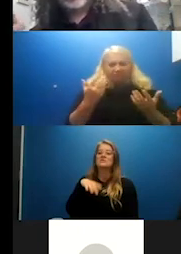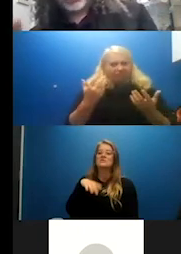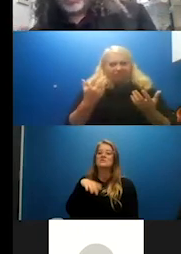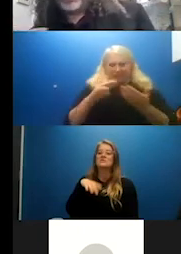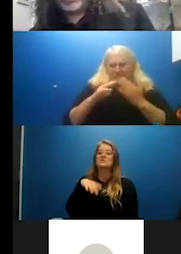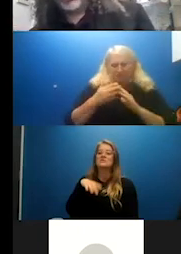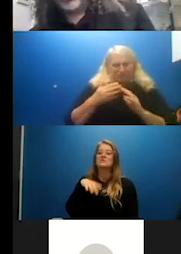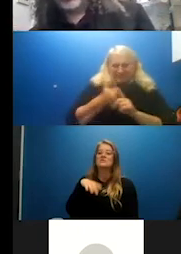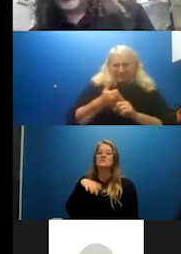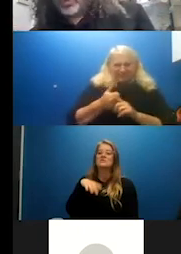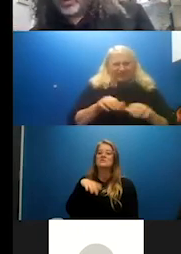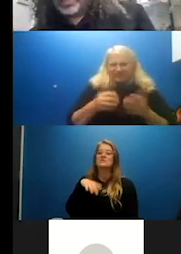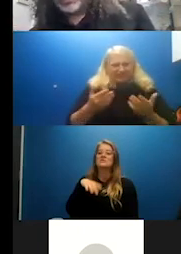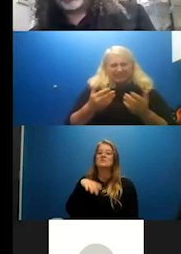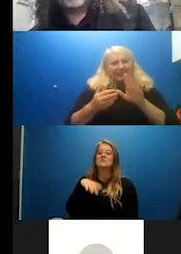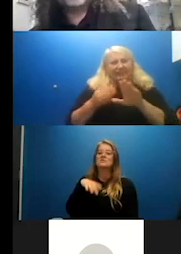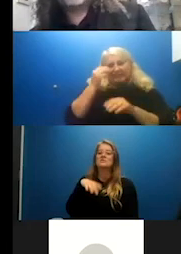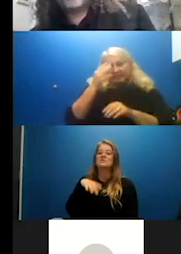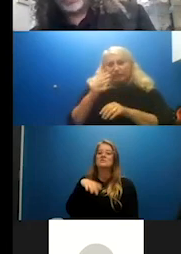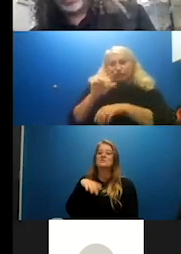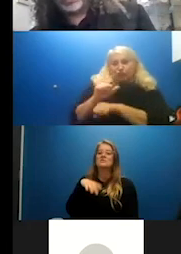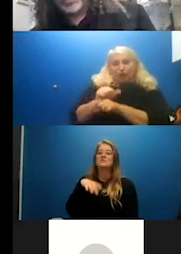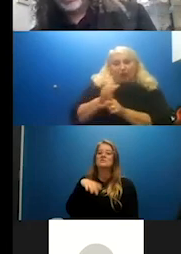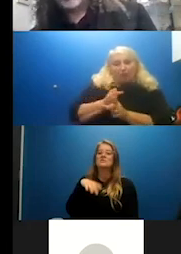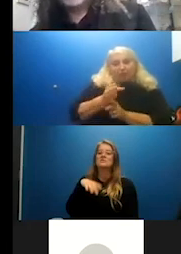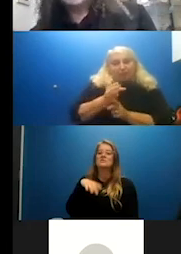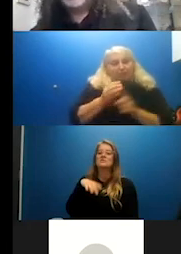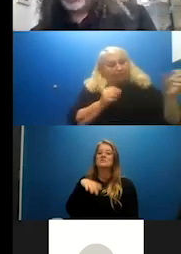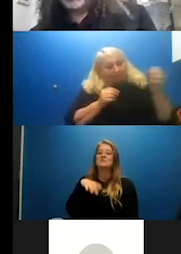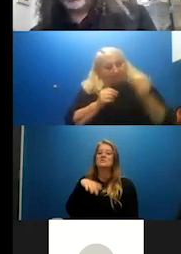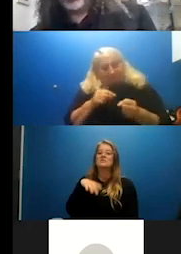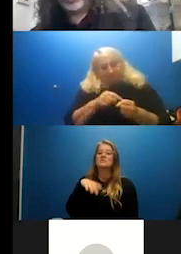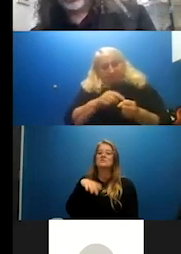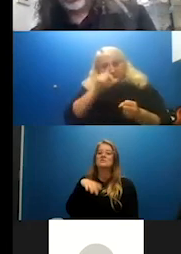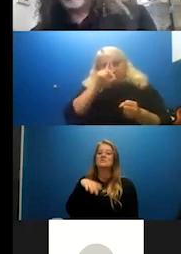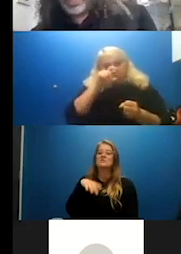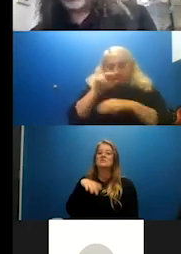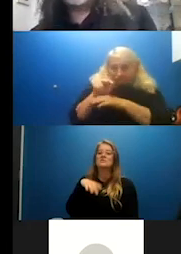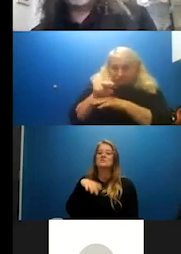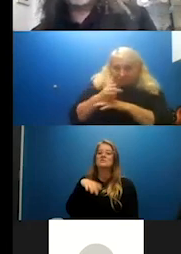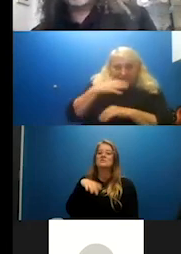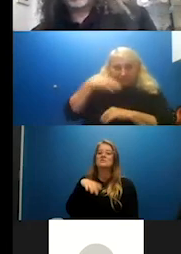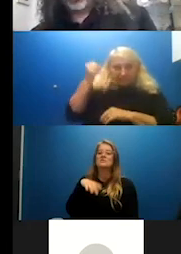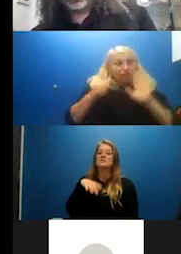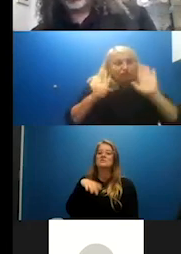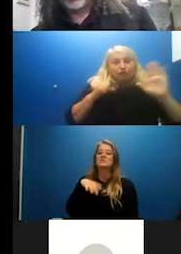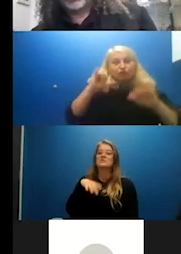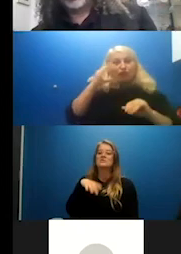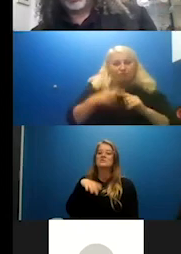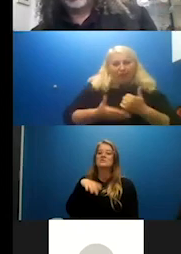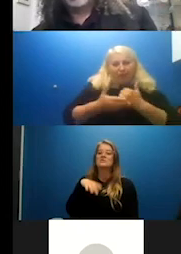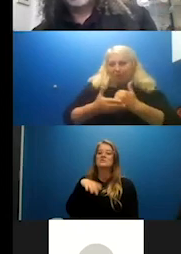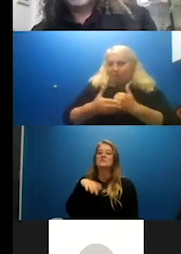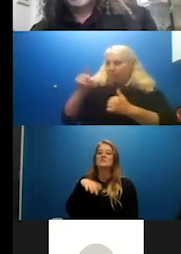The job of an elder worker properly is to support the family to re-engage with elders. That's what an elder's worker's job should